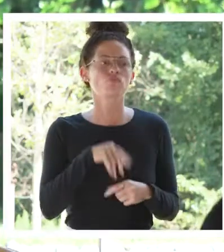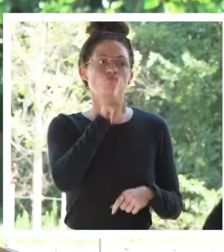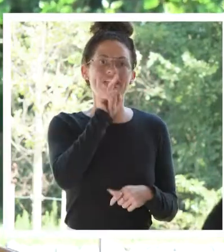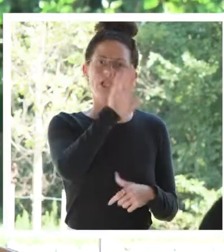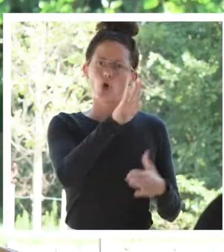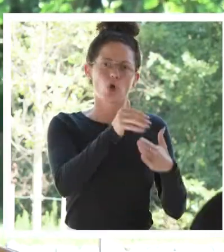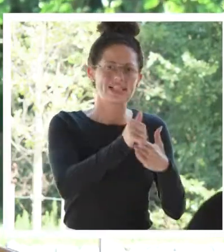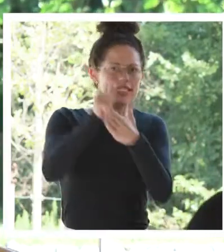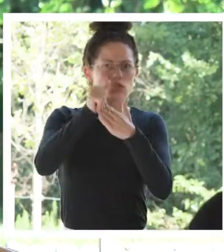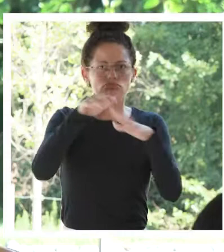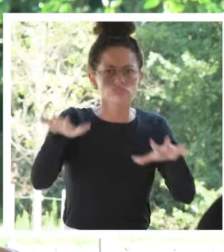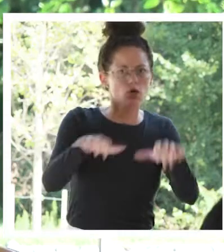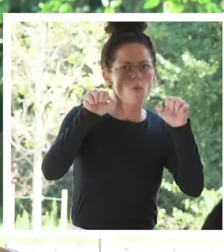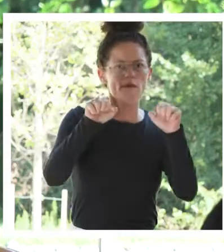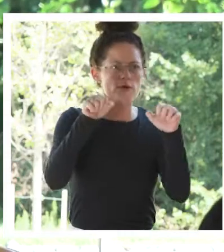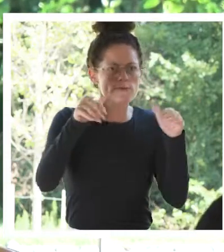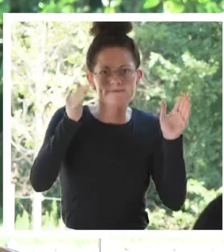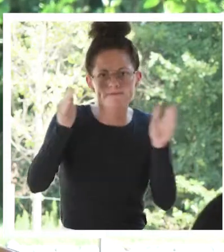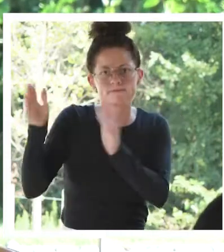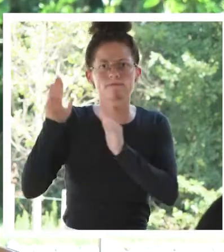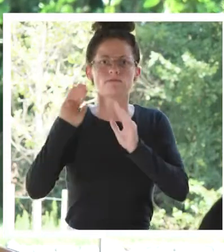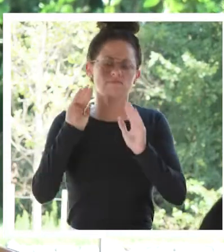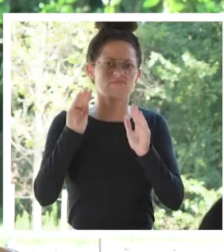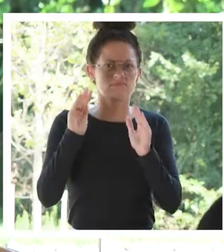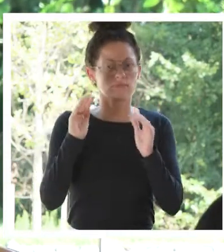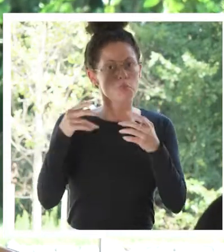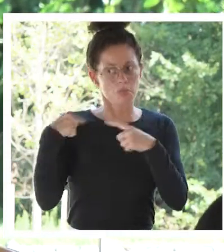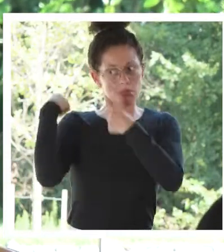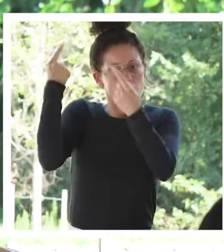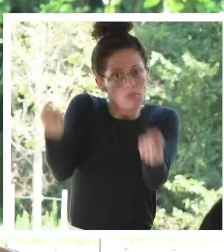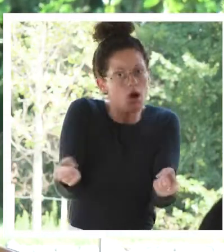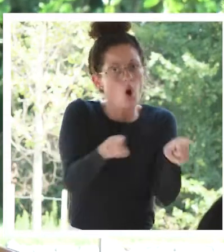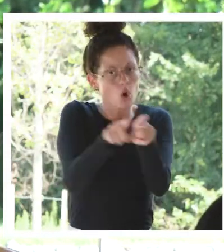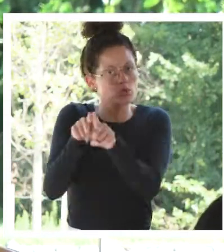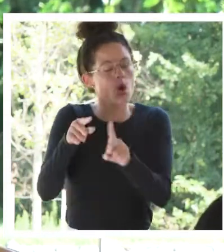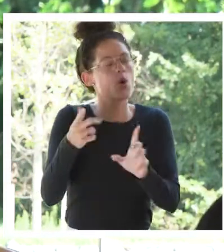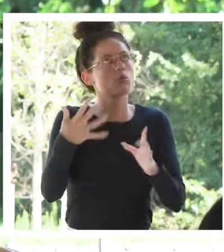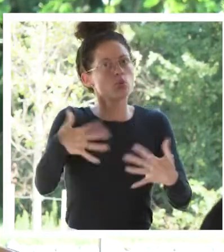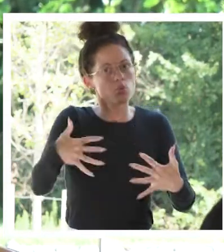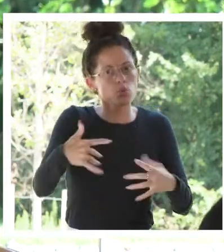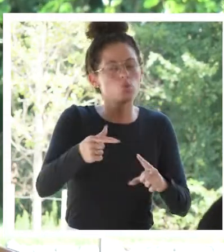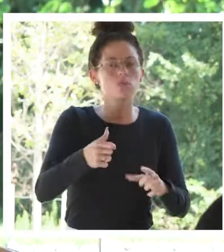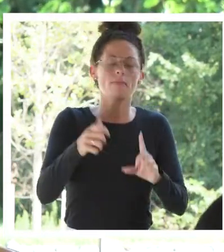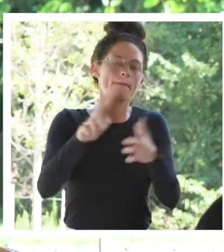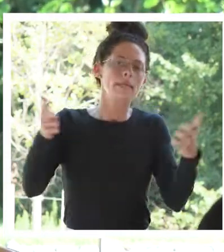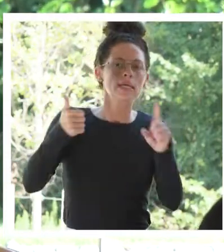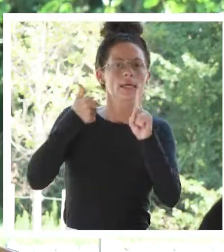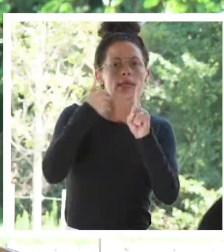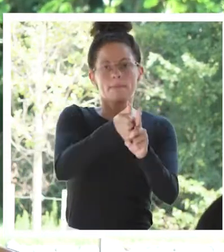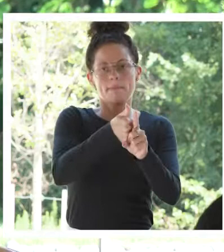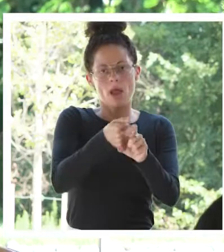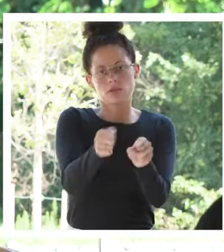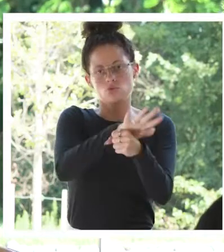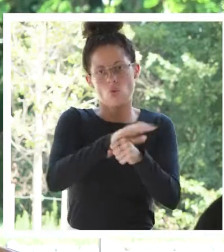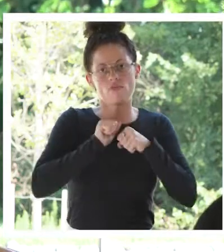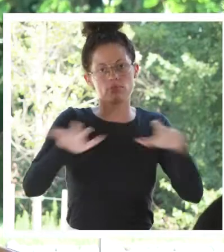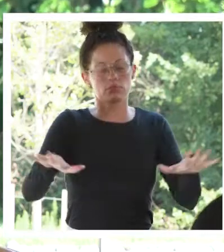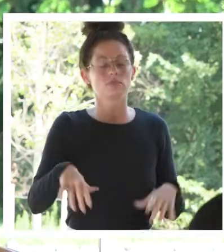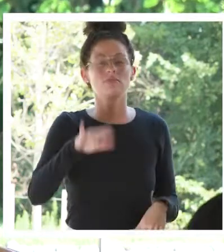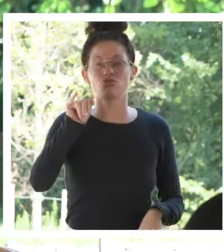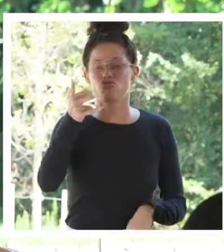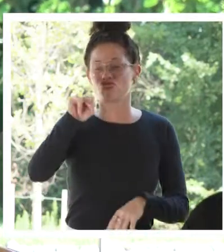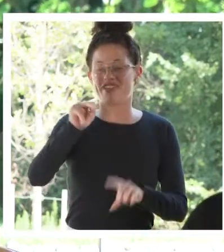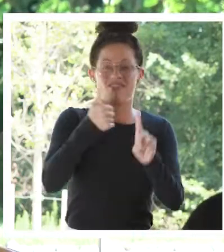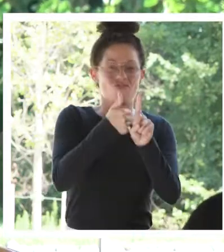during the tough times, during the COVID pandemic. She was there 24/7 trying to make sure